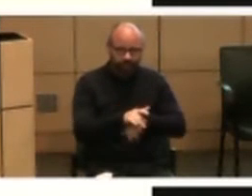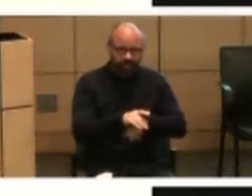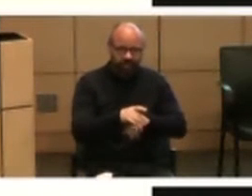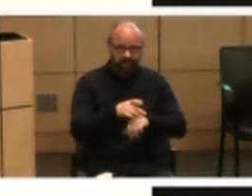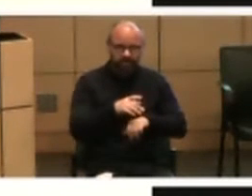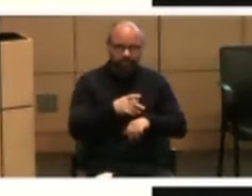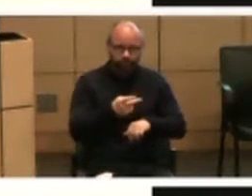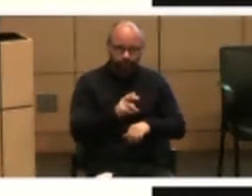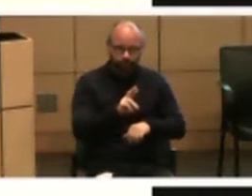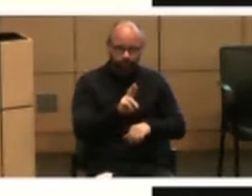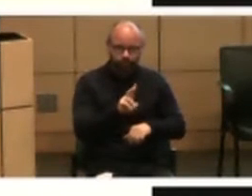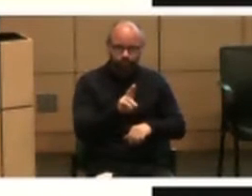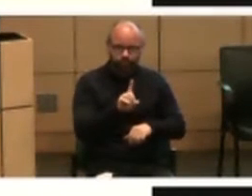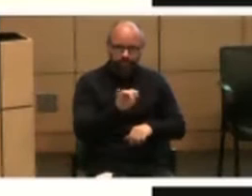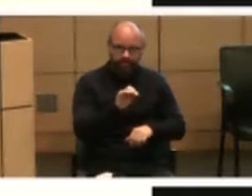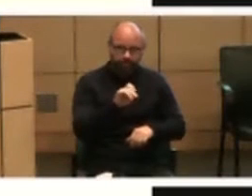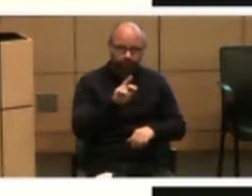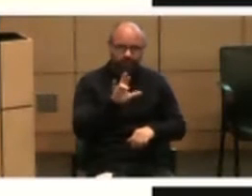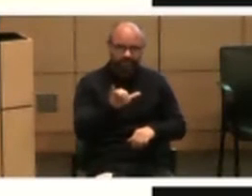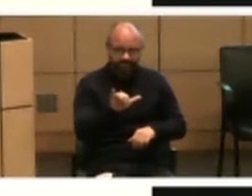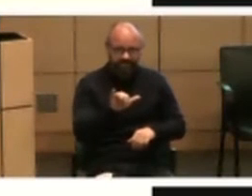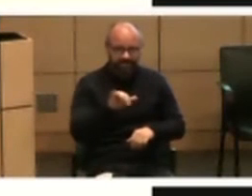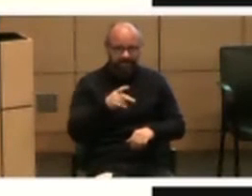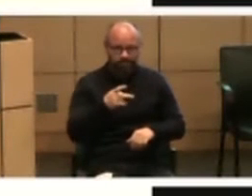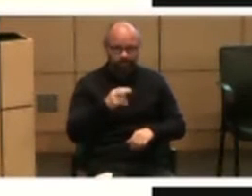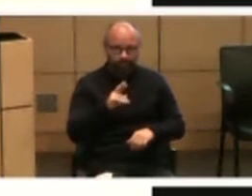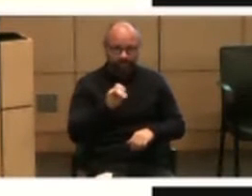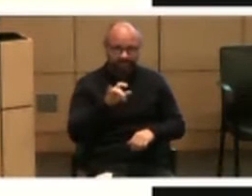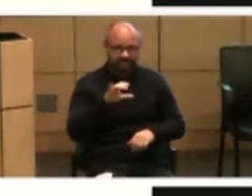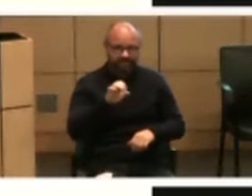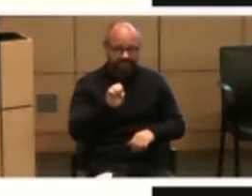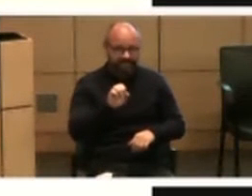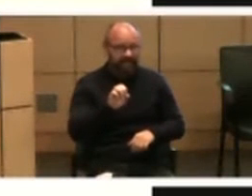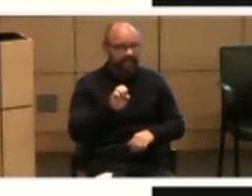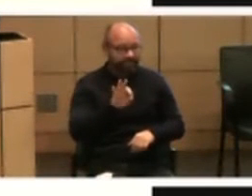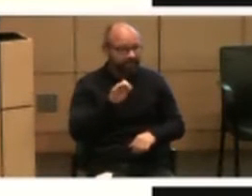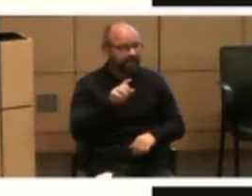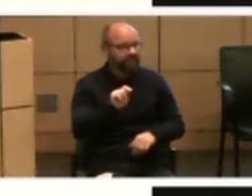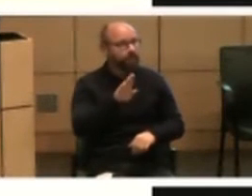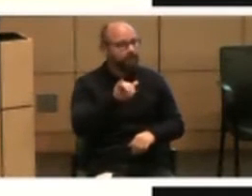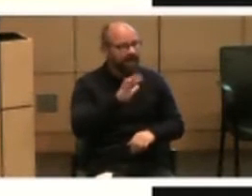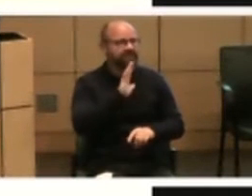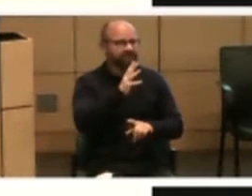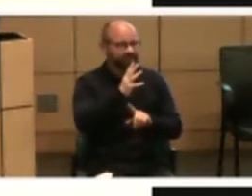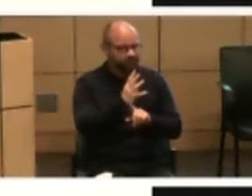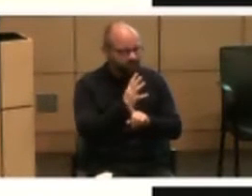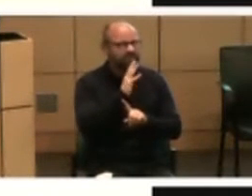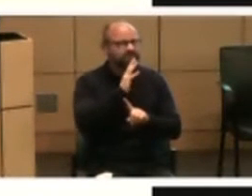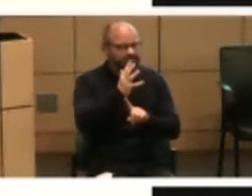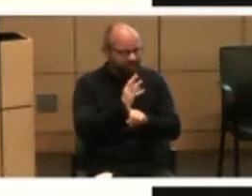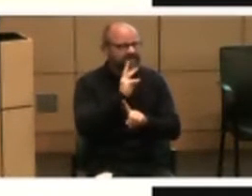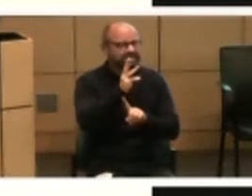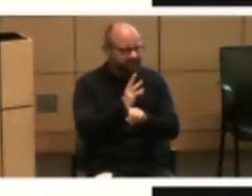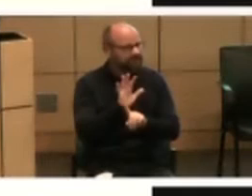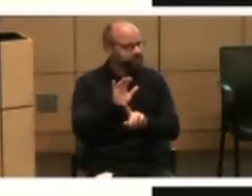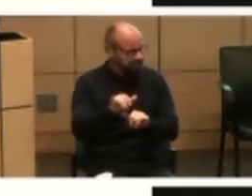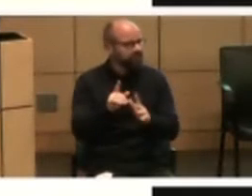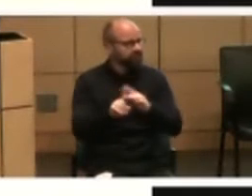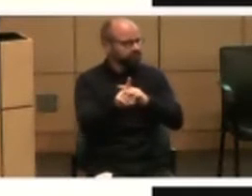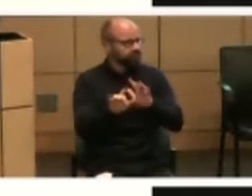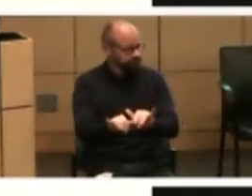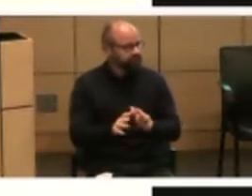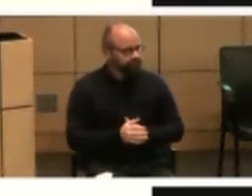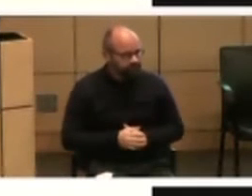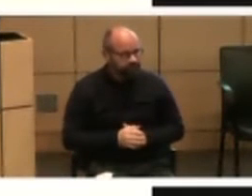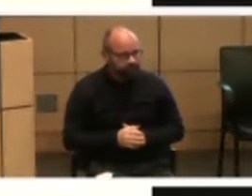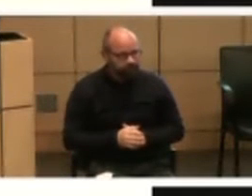effect in infants by 6 months of age. Okay. However, they seem to have more difficulty.